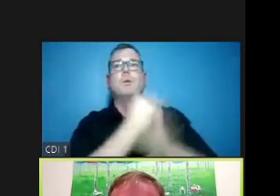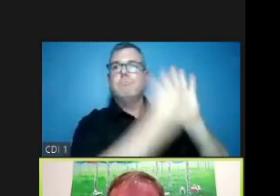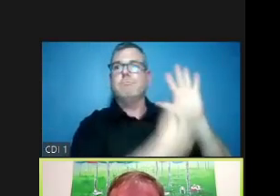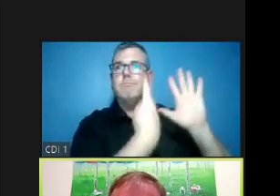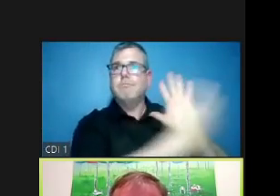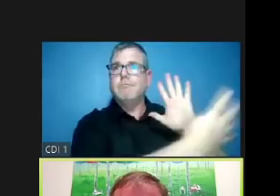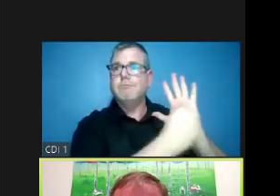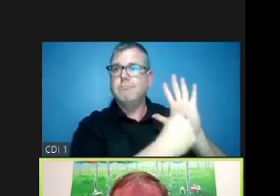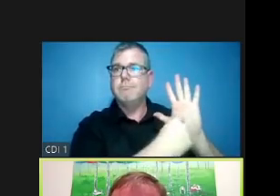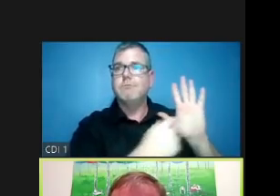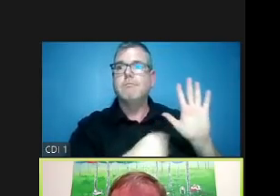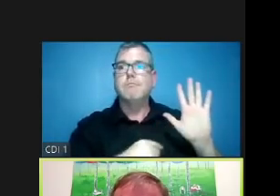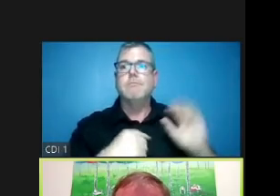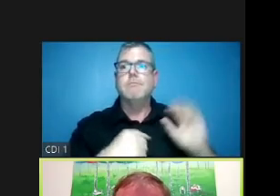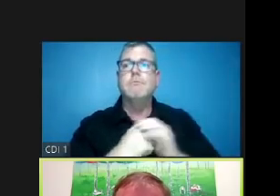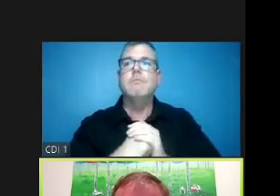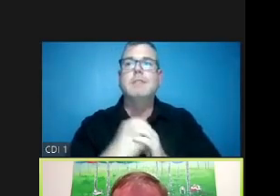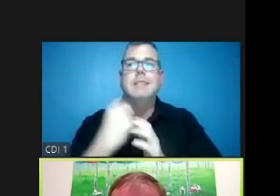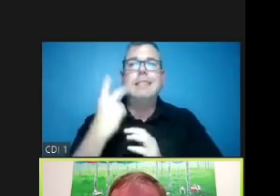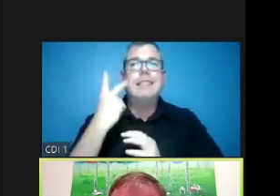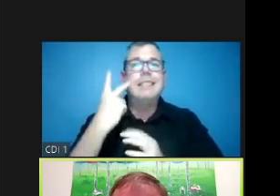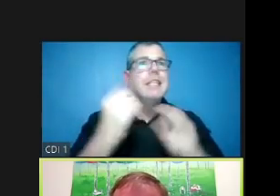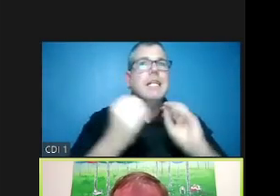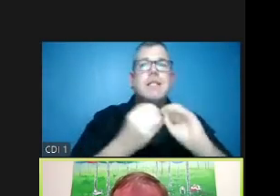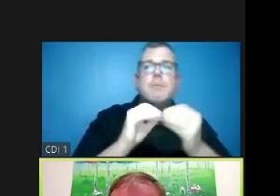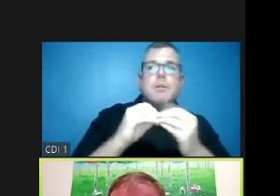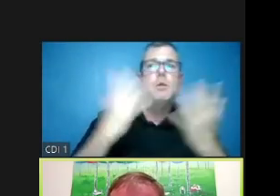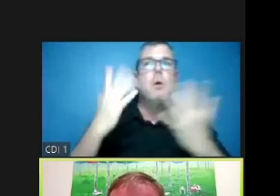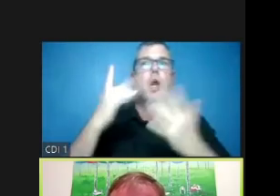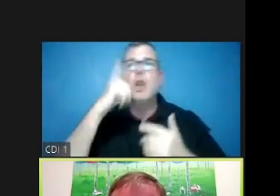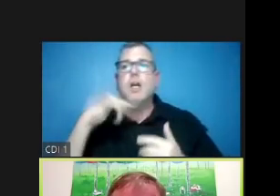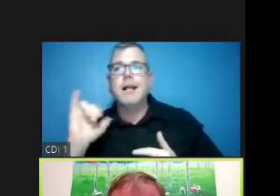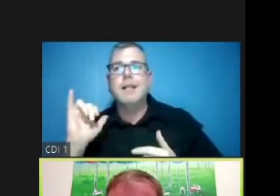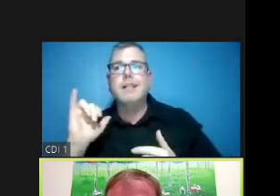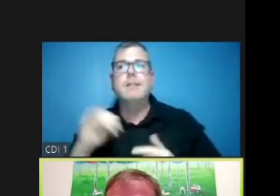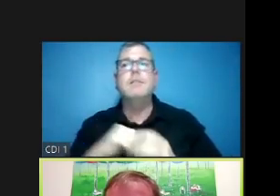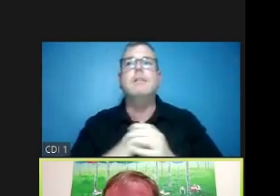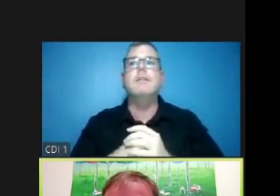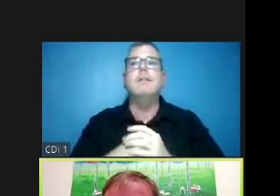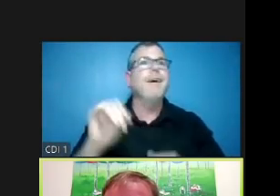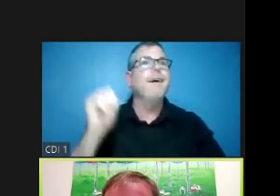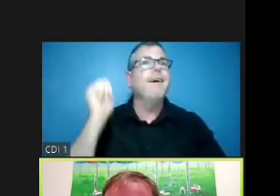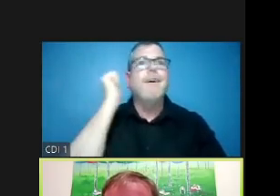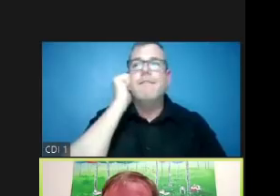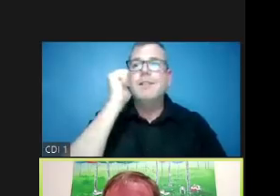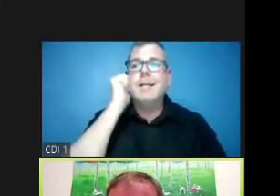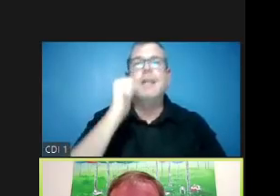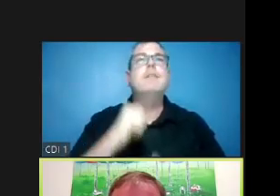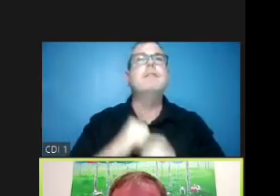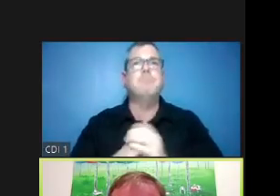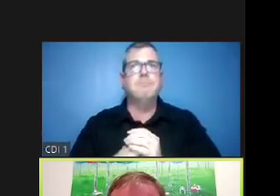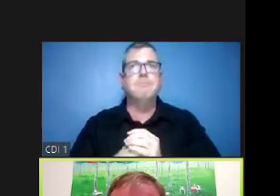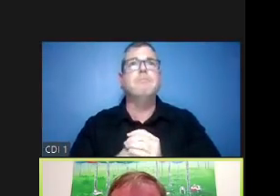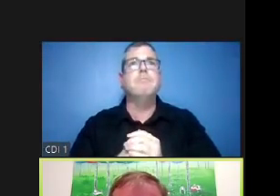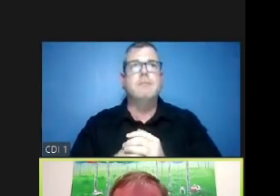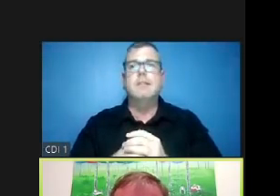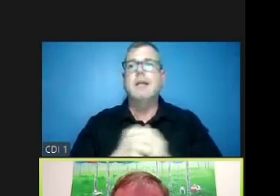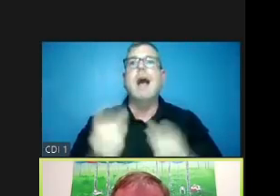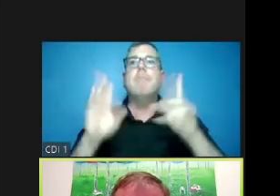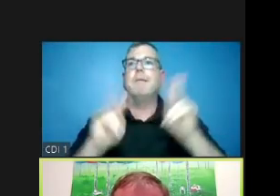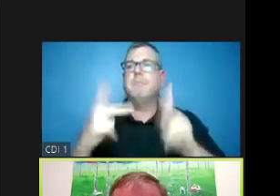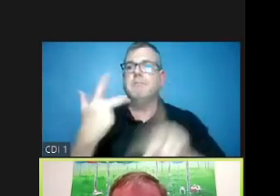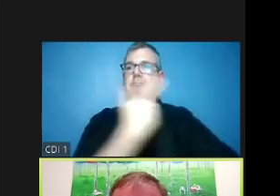daily. And this was from this morning. It may have been updated more recently. And every day we're seeing more vaccines. This is